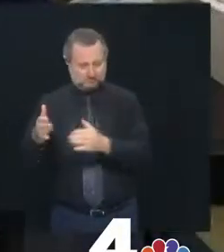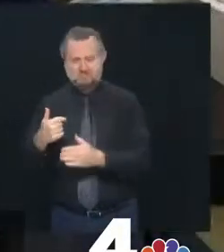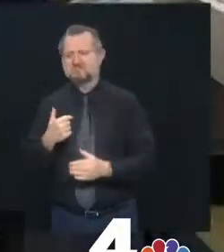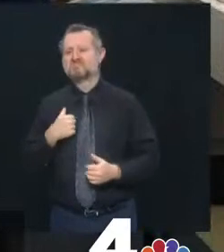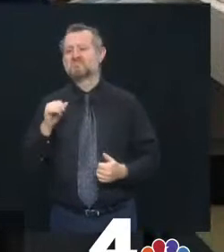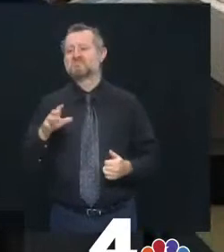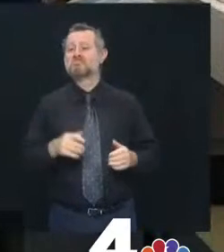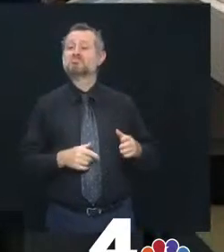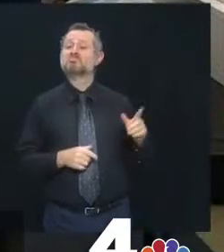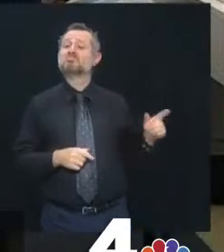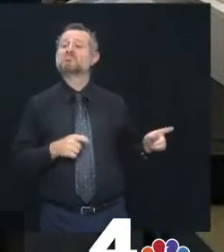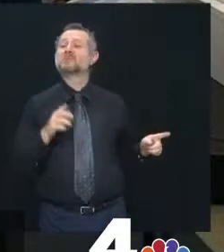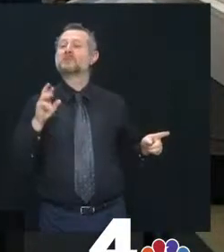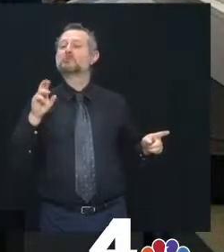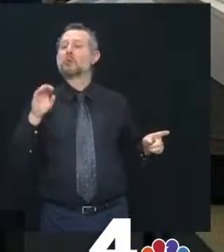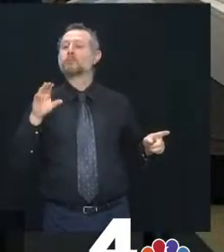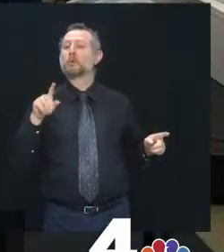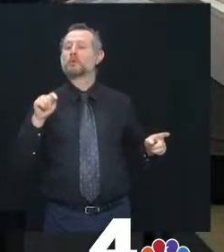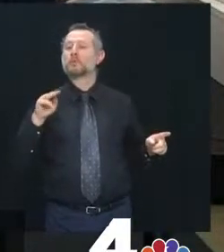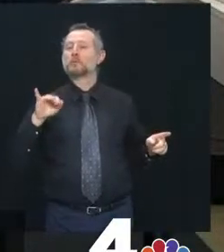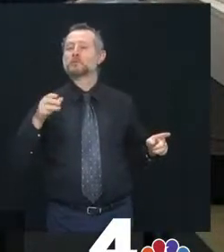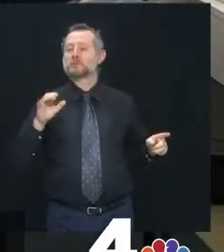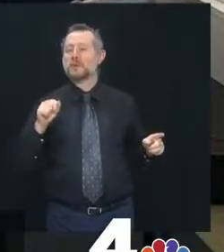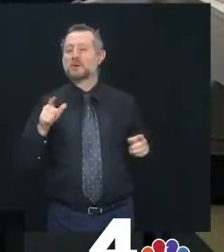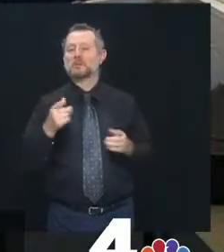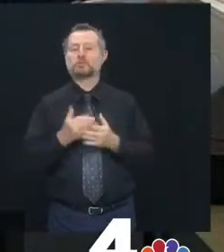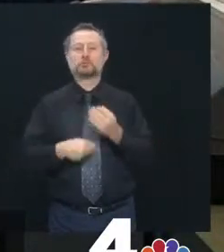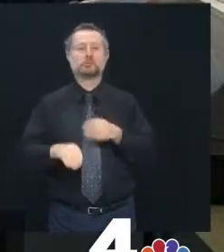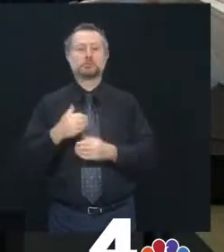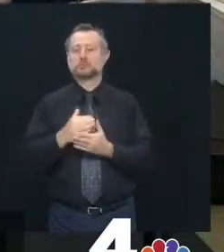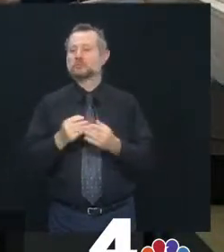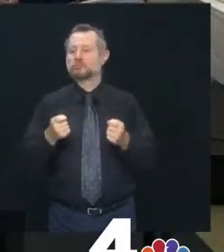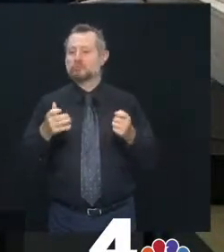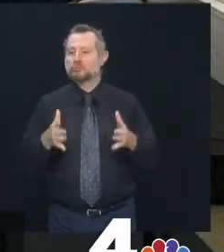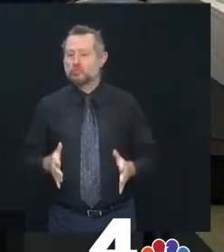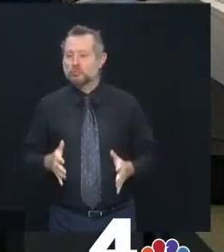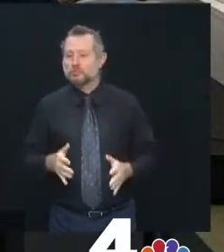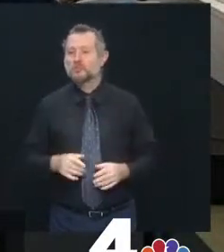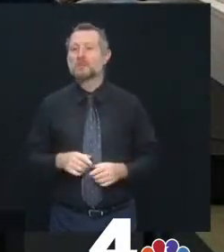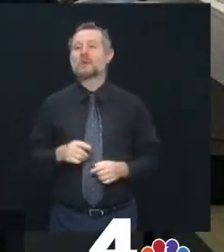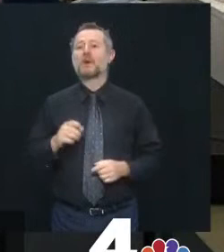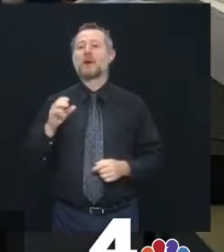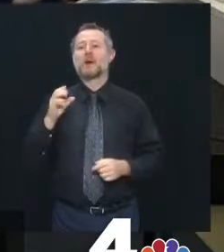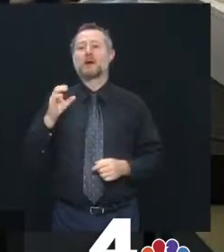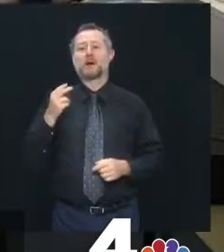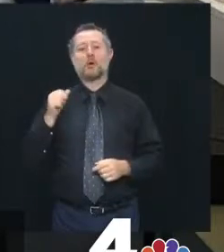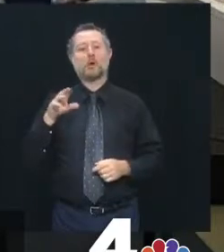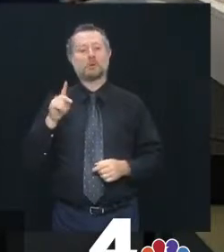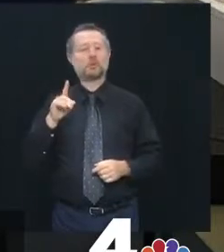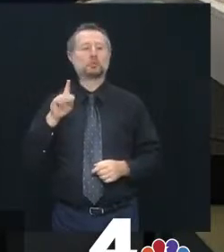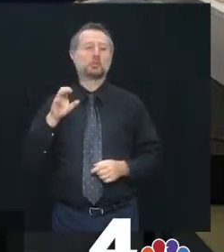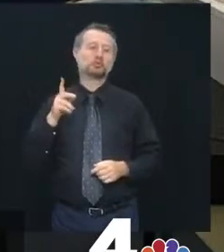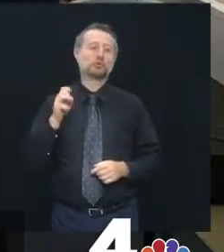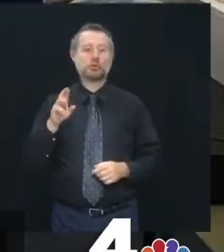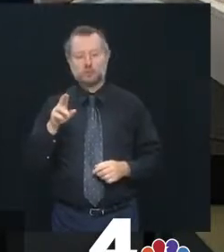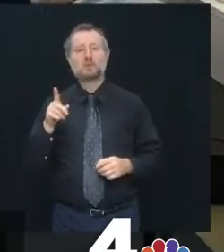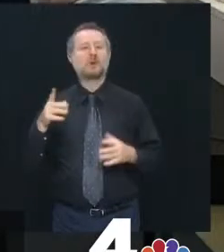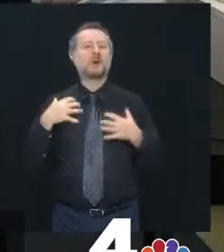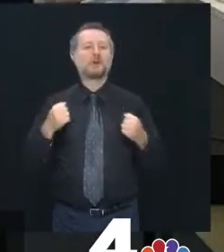left, Robert Mejica, Budget Director. To my immediate left, Commissioner Howard Zucker, Dr. Zucker, Commissioner of